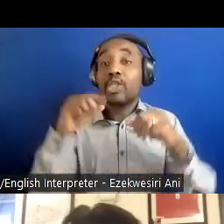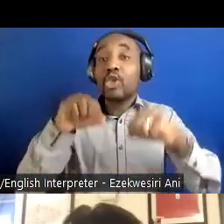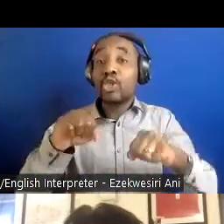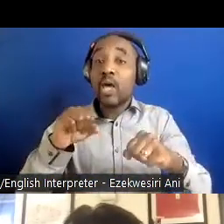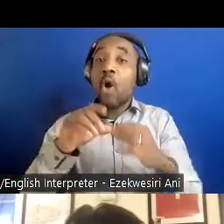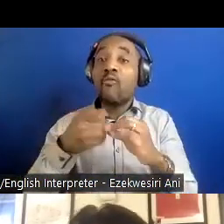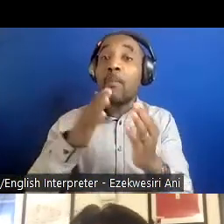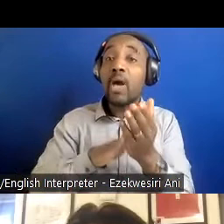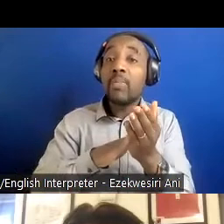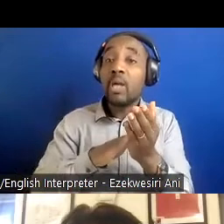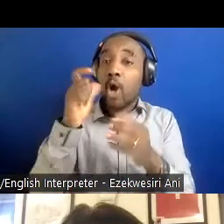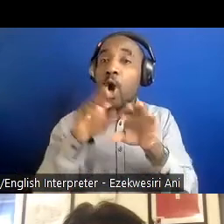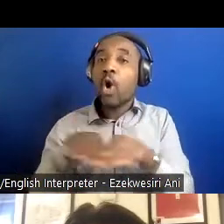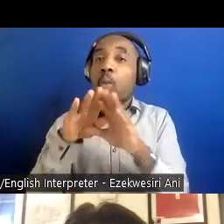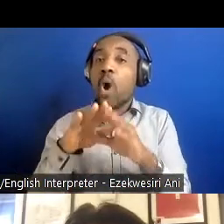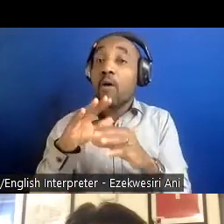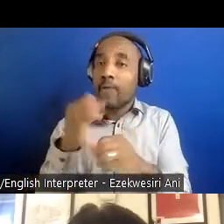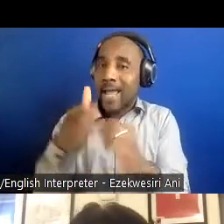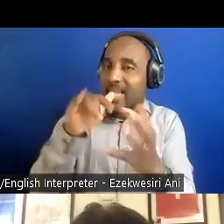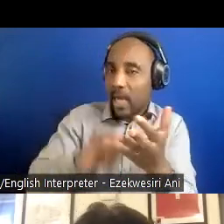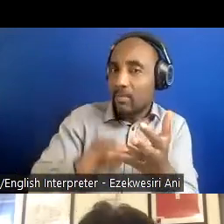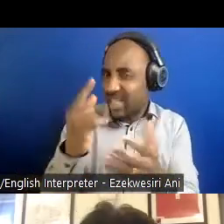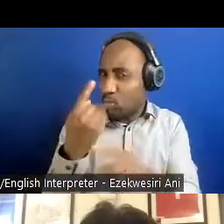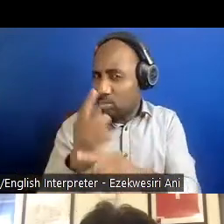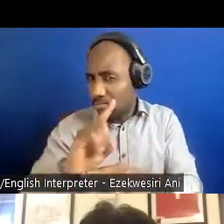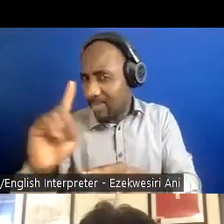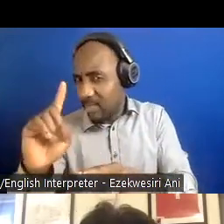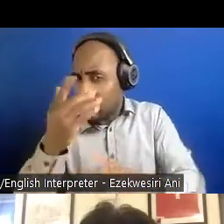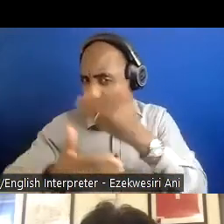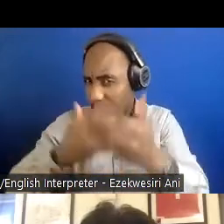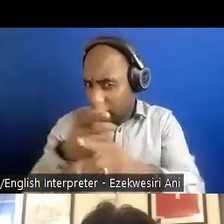Games. And he'll be speaking, I gather, later on today.